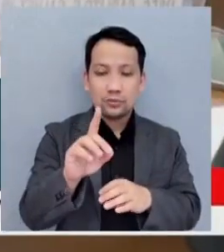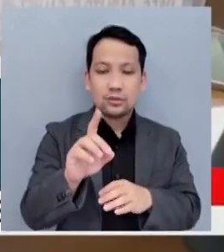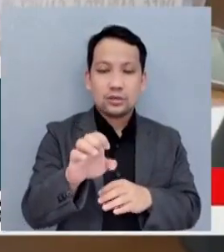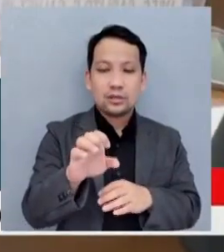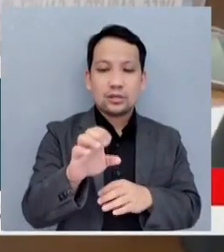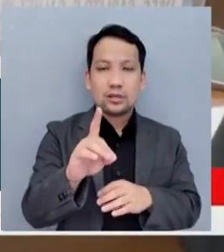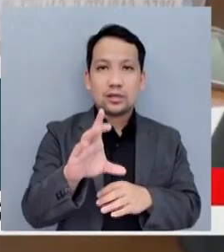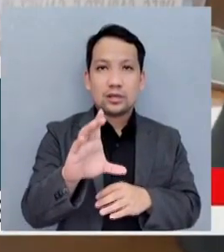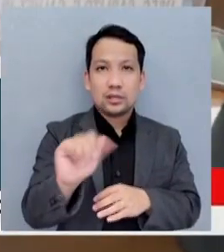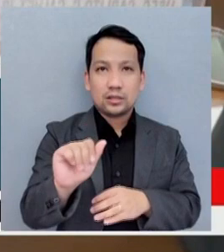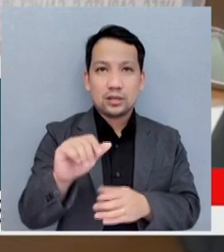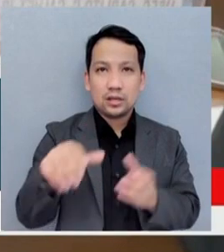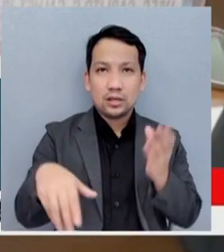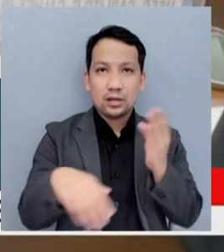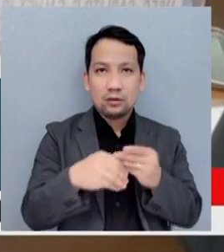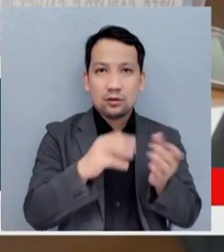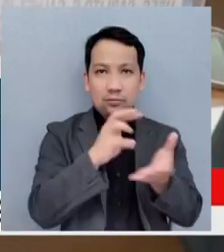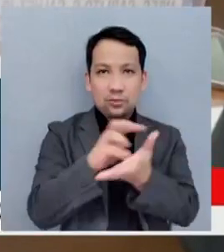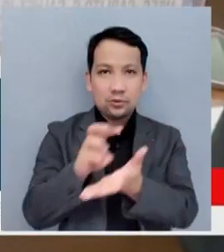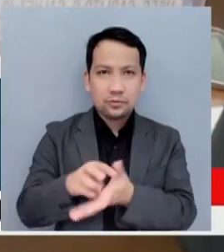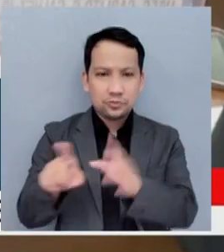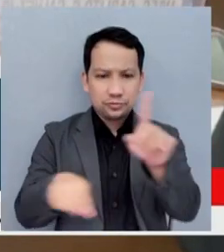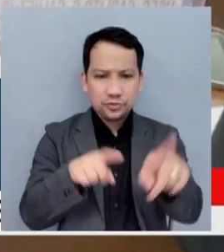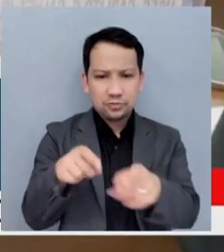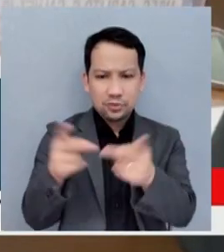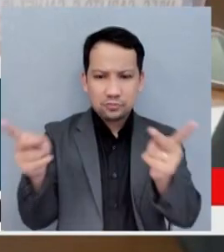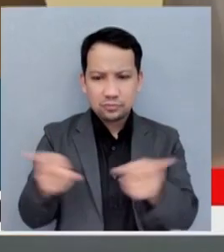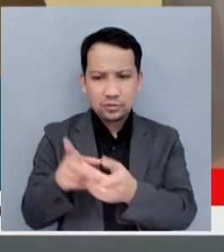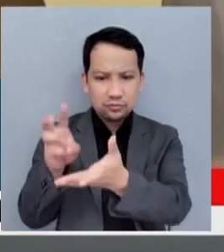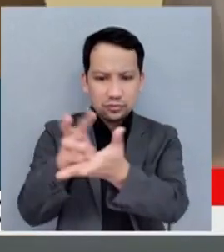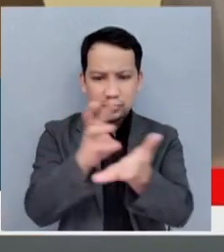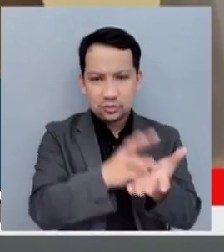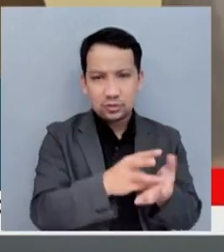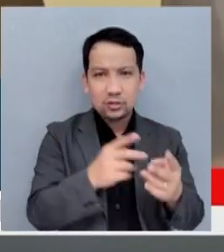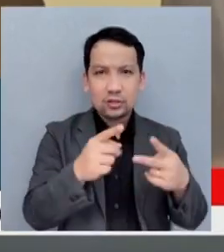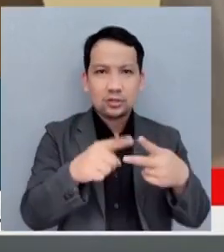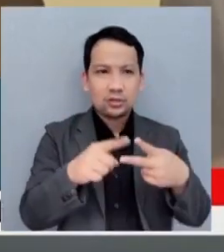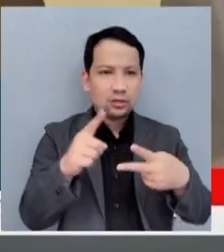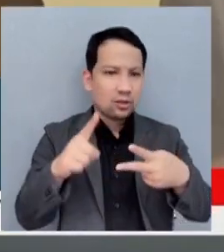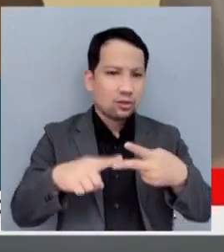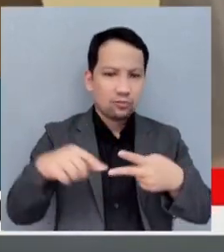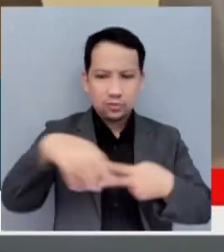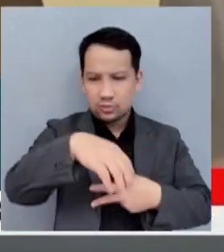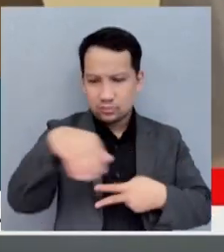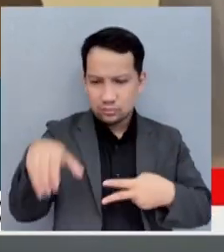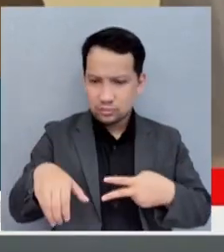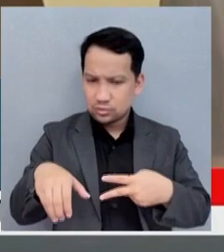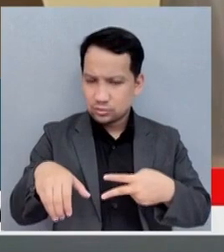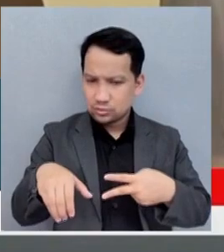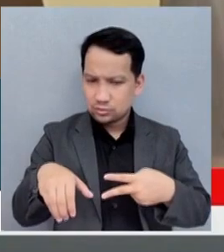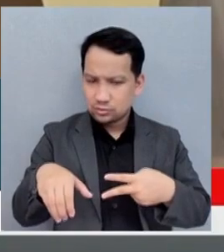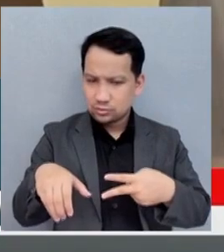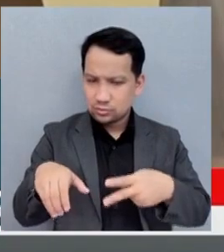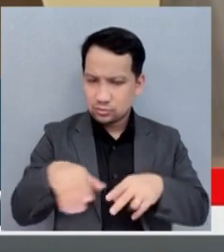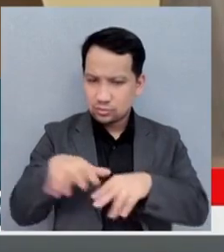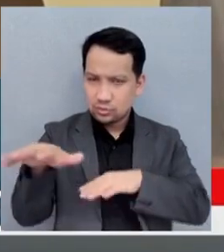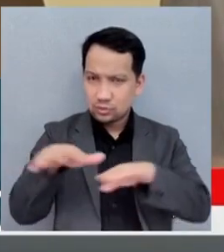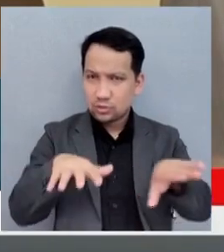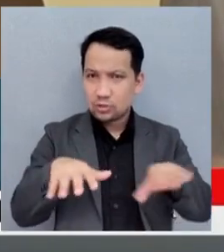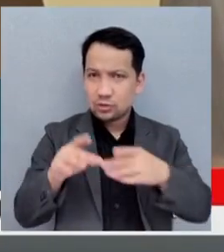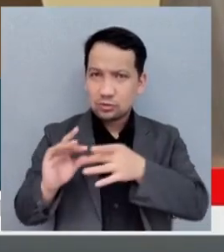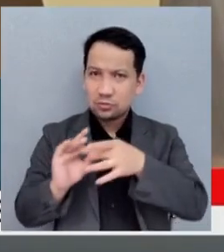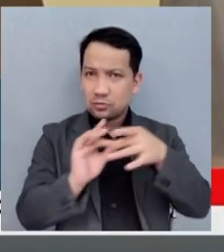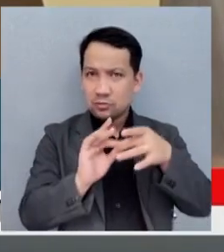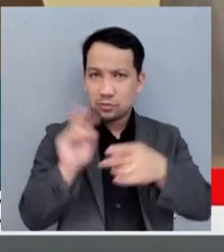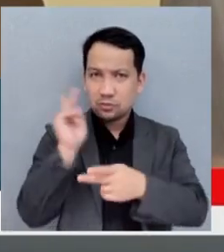Aimee Marcos questions the locations of the EDCA sites, with two in Cagayan, saying they seem to be random and no longer aligned with the